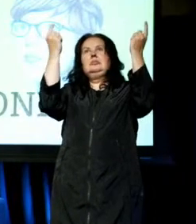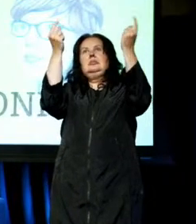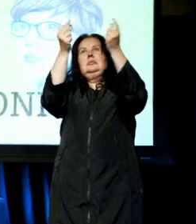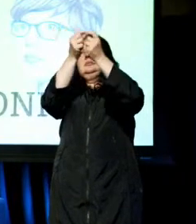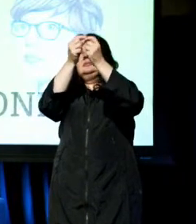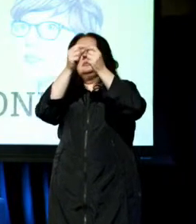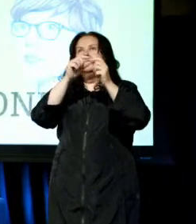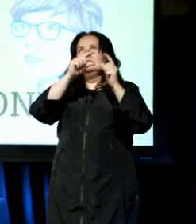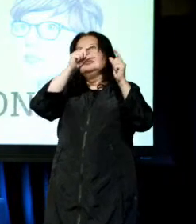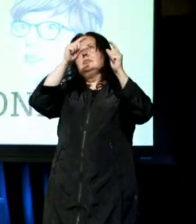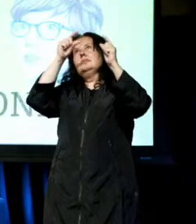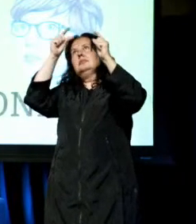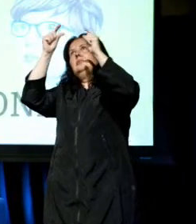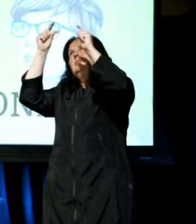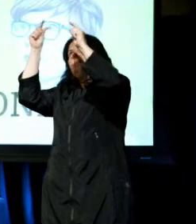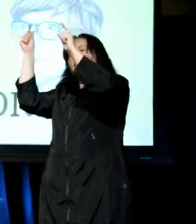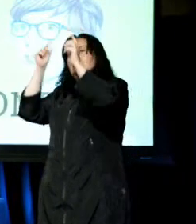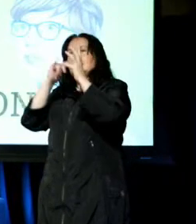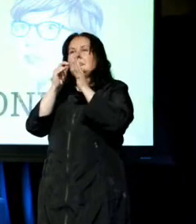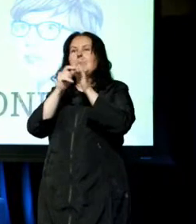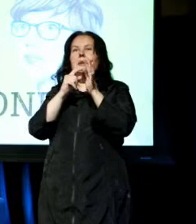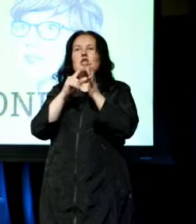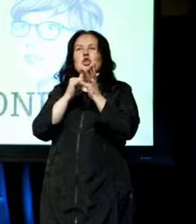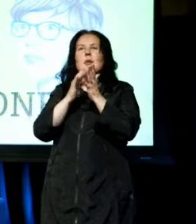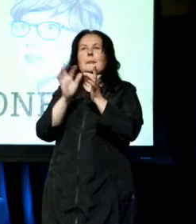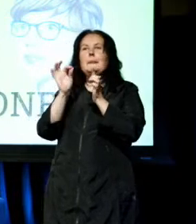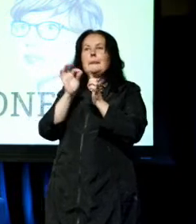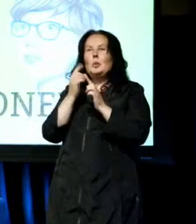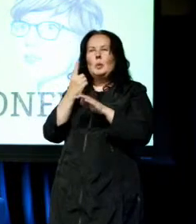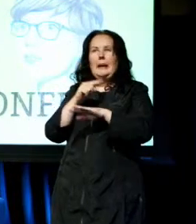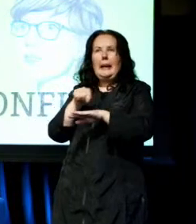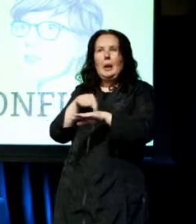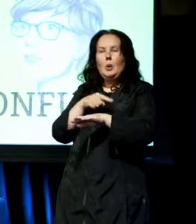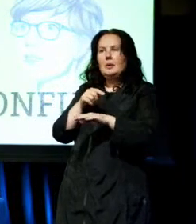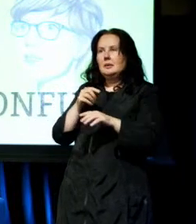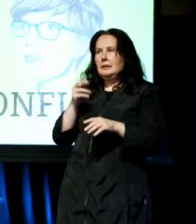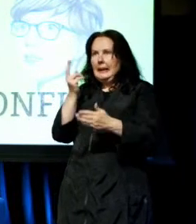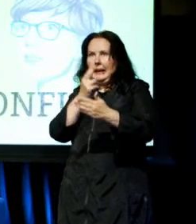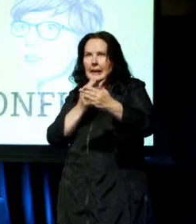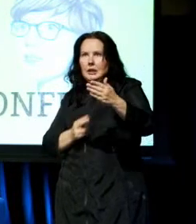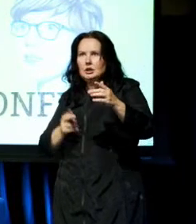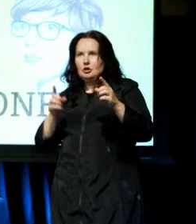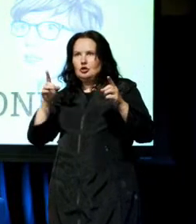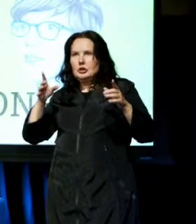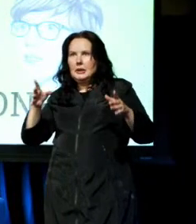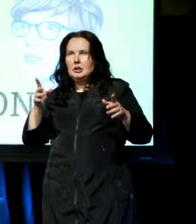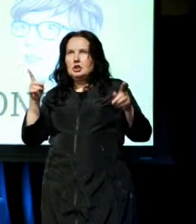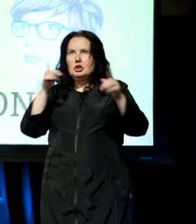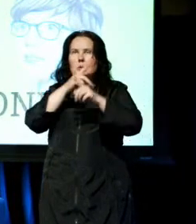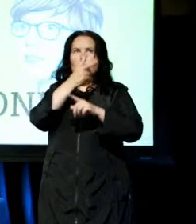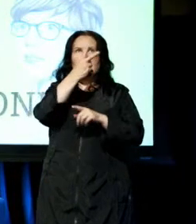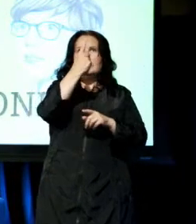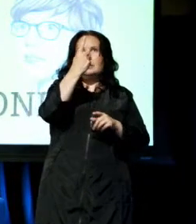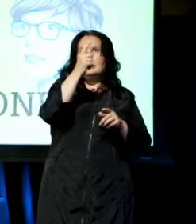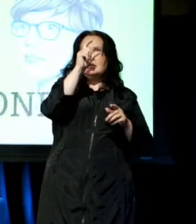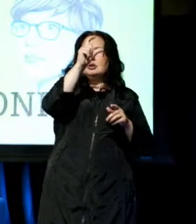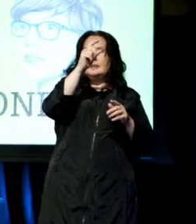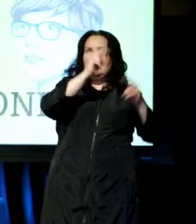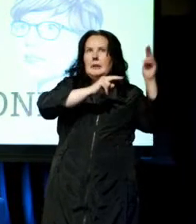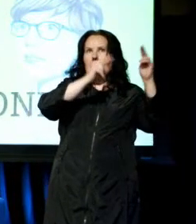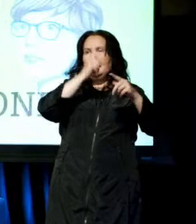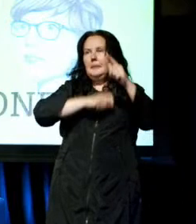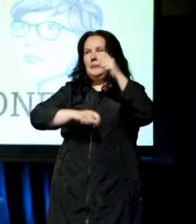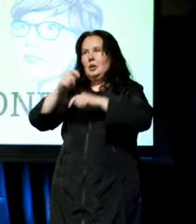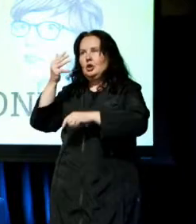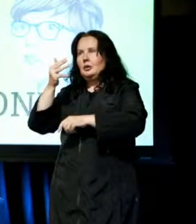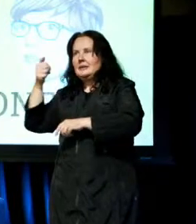one-hour turnaround with, like, the art director or whatever, or they're turning like a 21st century building into like a